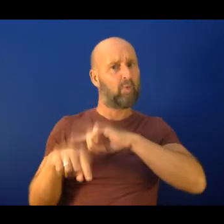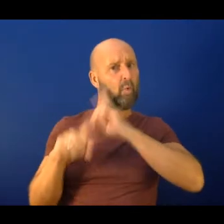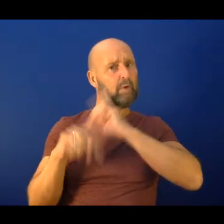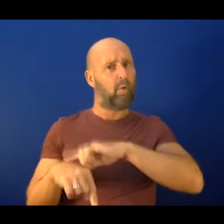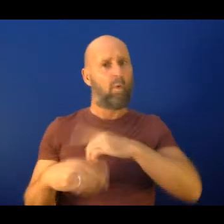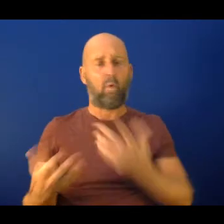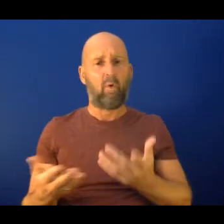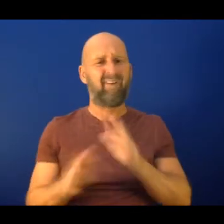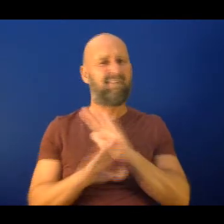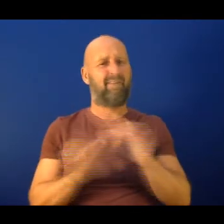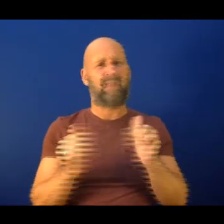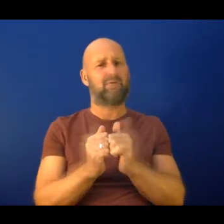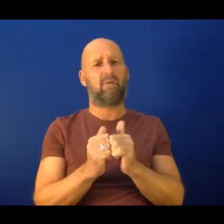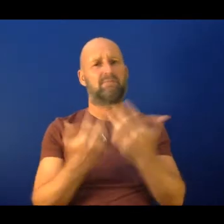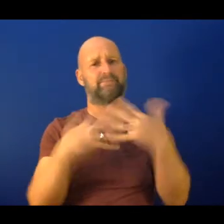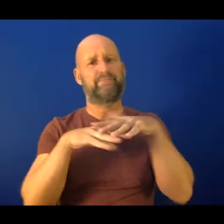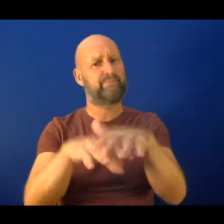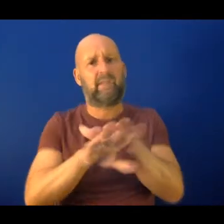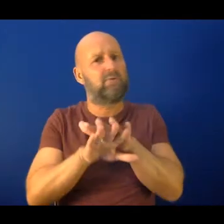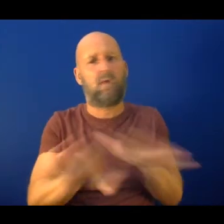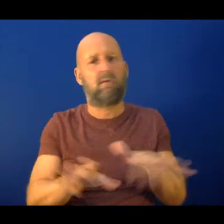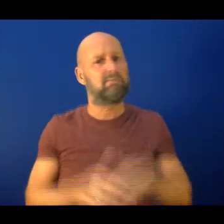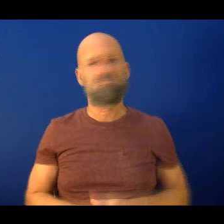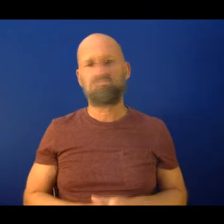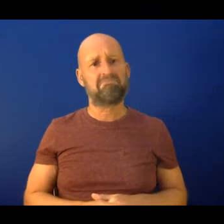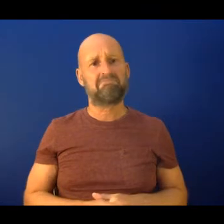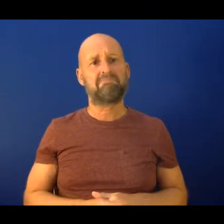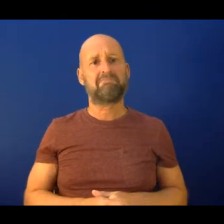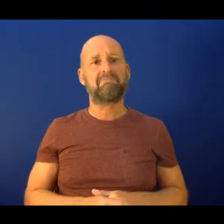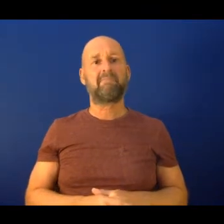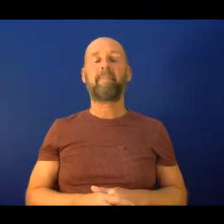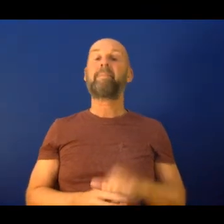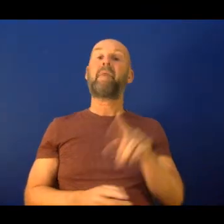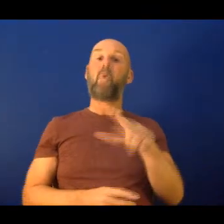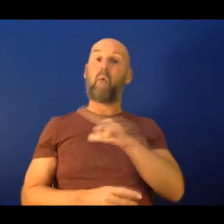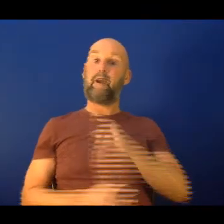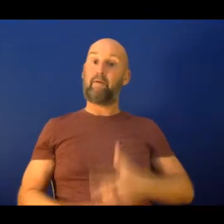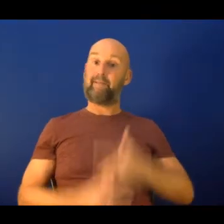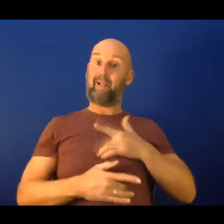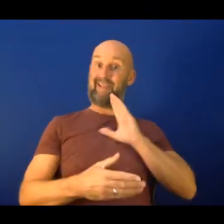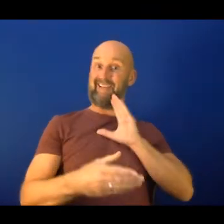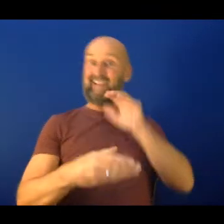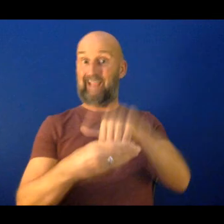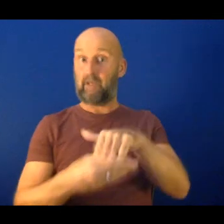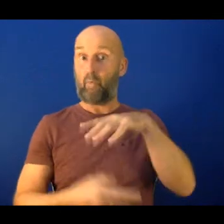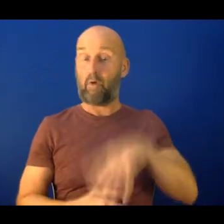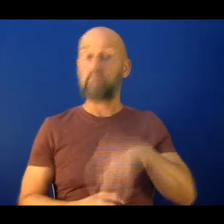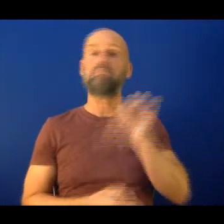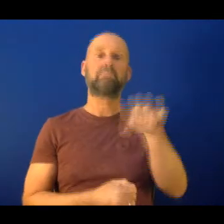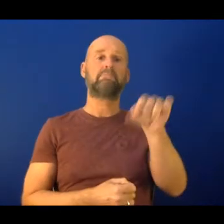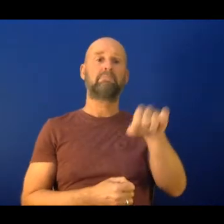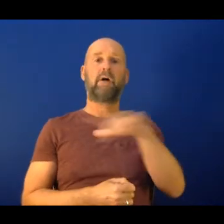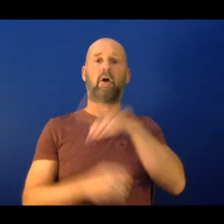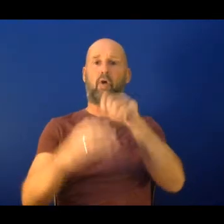ignored, that doesn't really work, does it? Like, No, you want to feel part of it rather